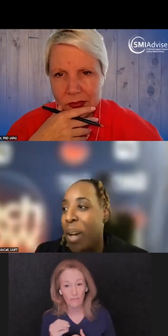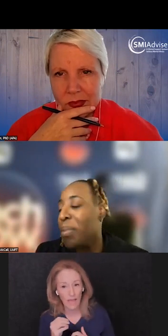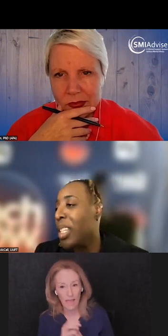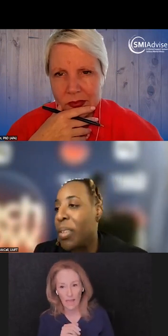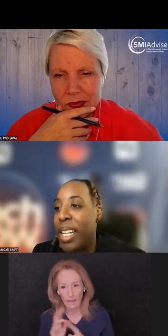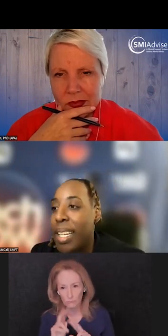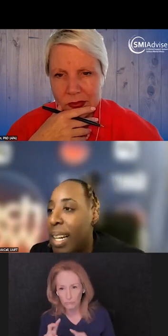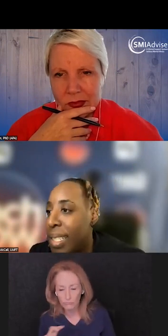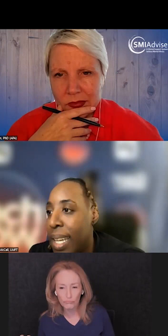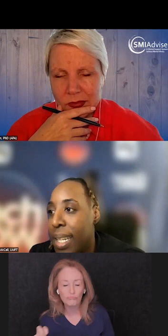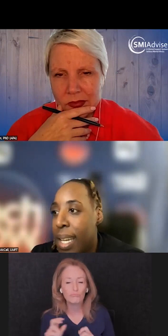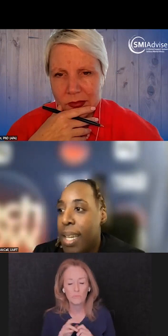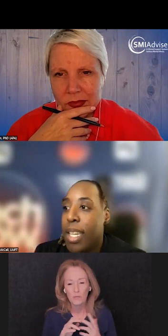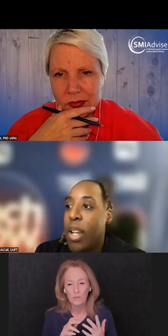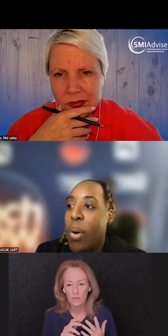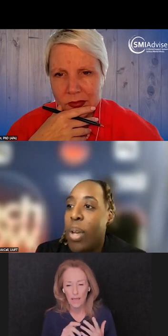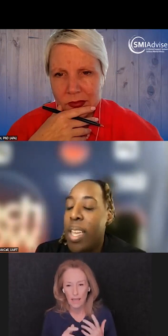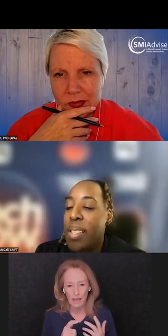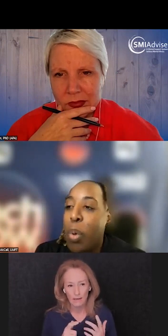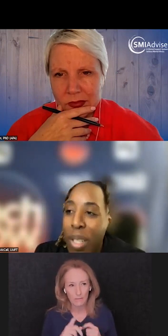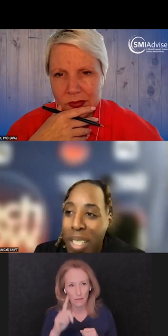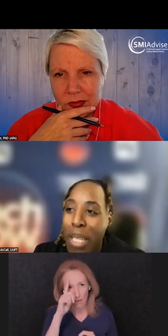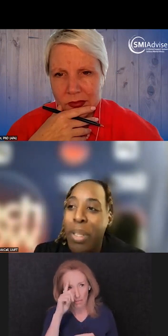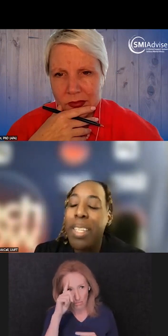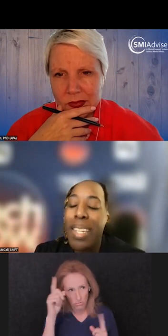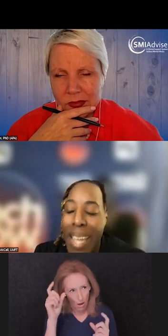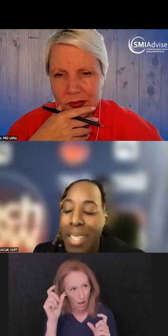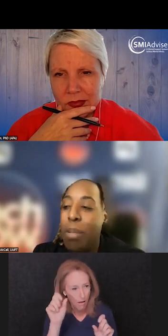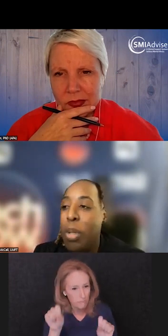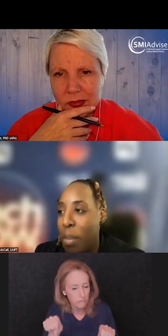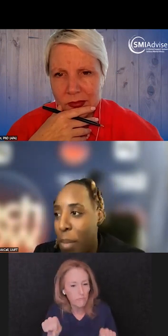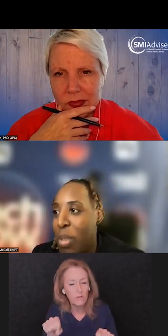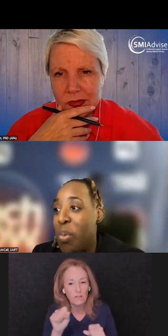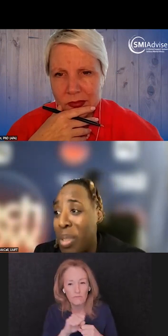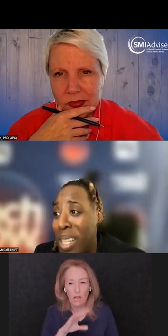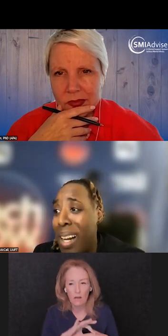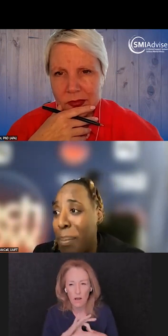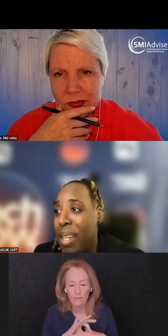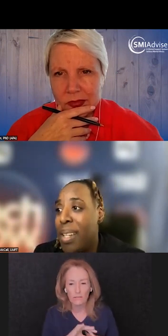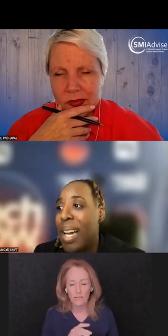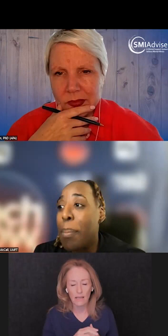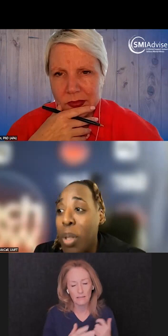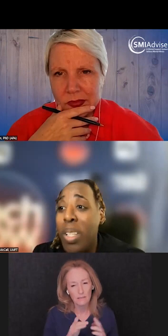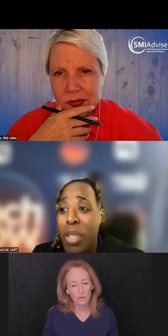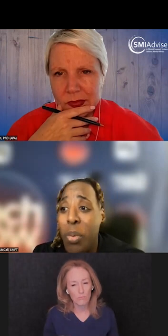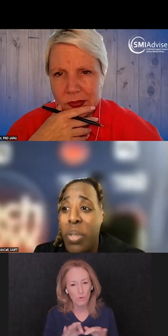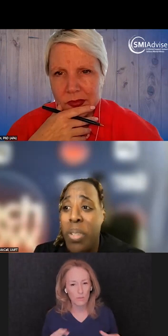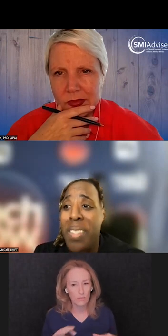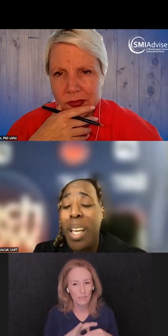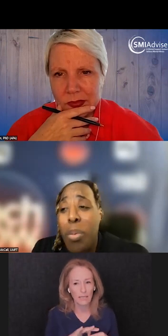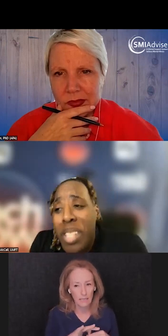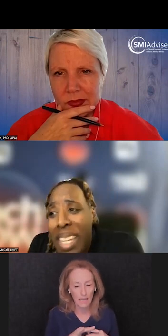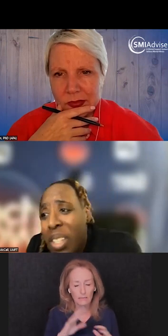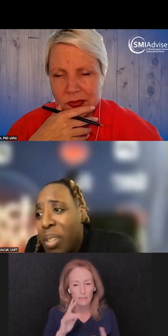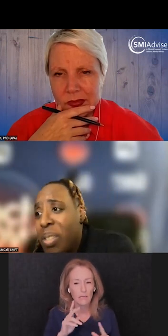and thoughtfully curated content, it's important to be able to connect community members in real time to hyper-localized resources